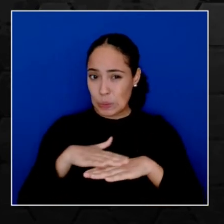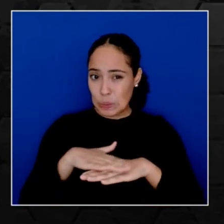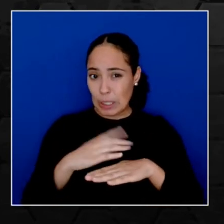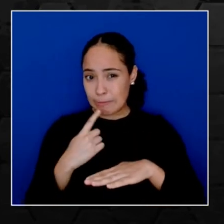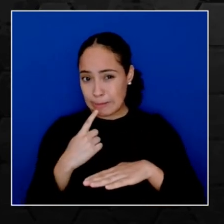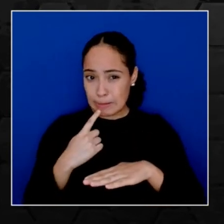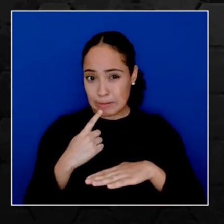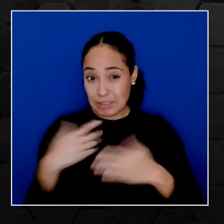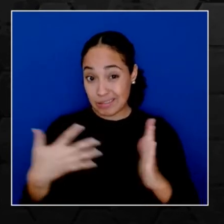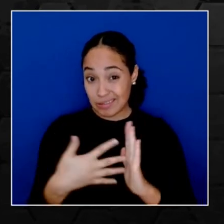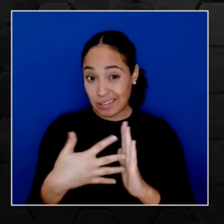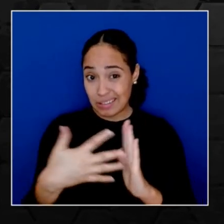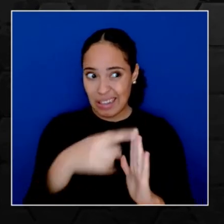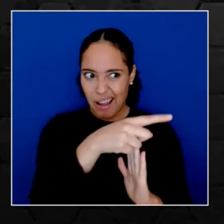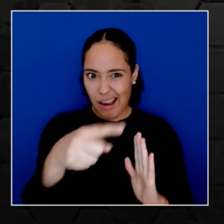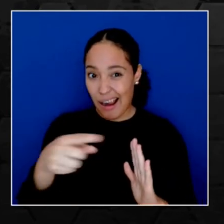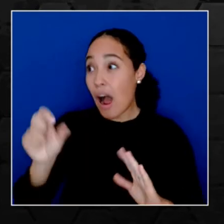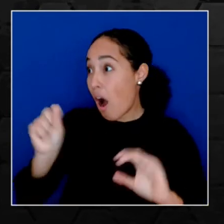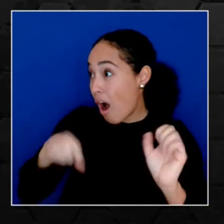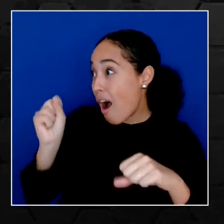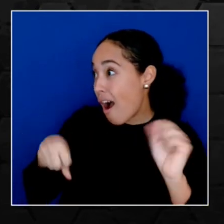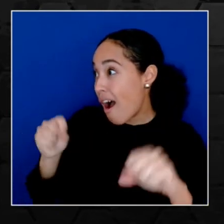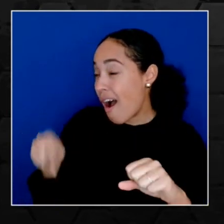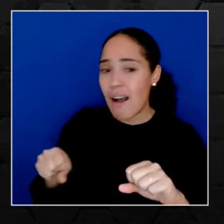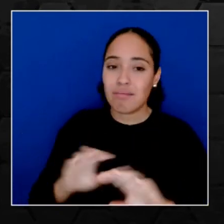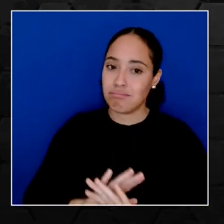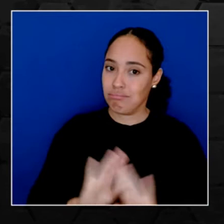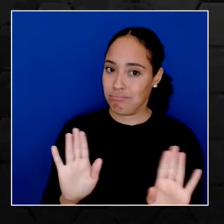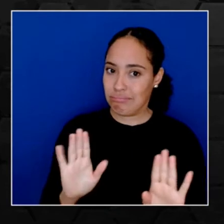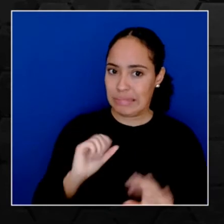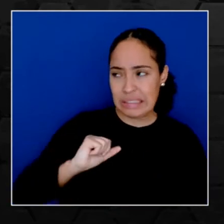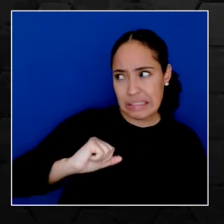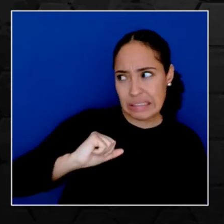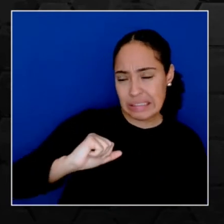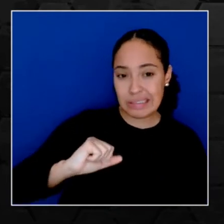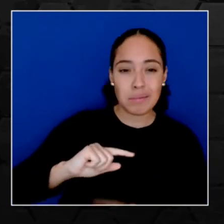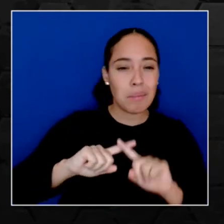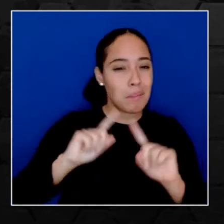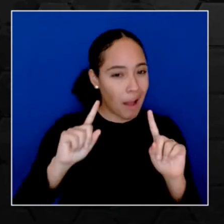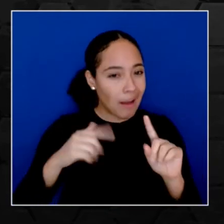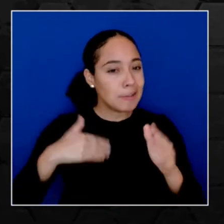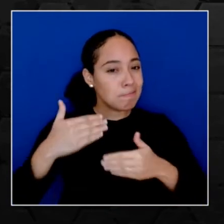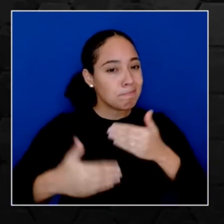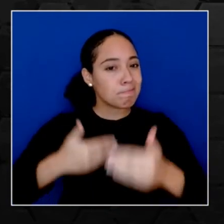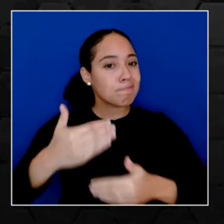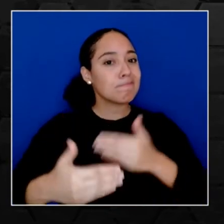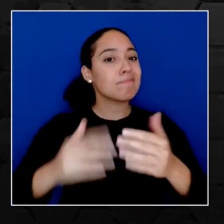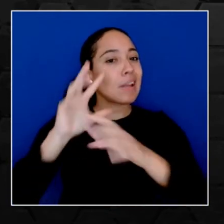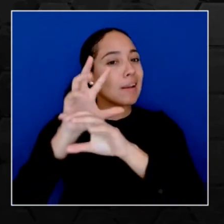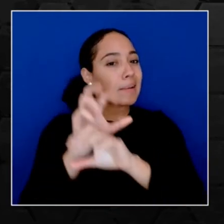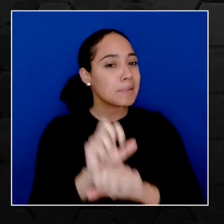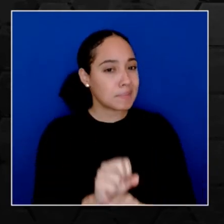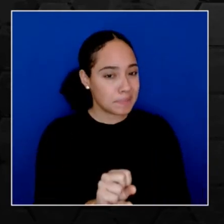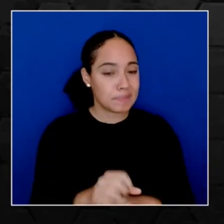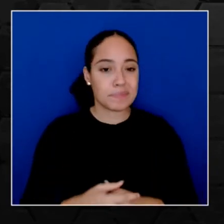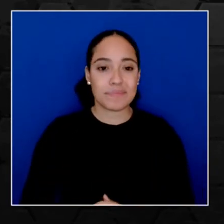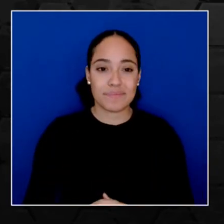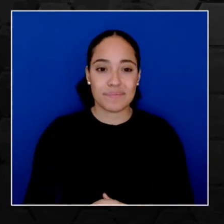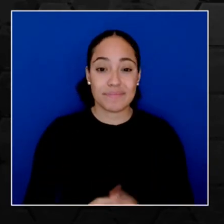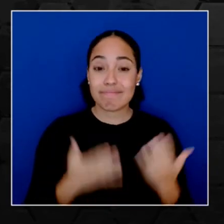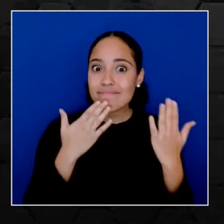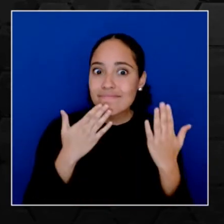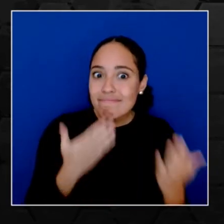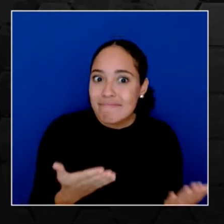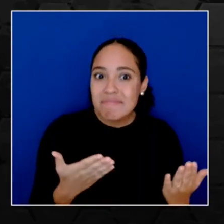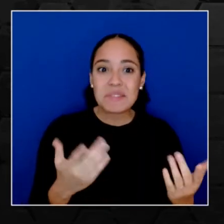used technologies today. So thank you so much for having me here. And if you feel like I have missed out on something or you want to